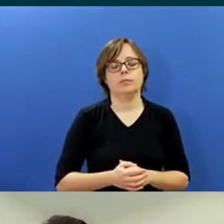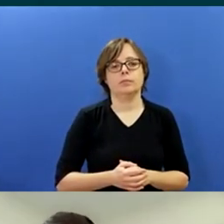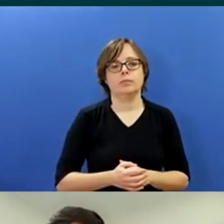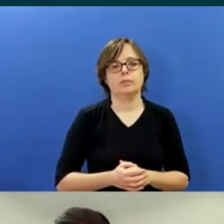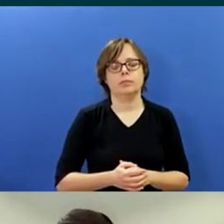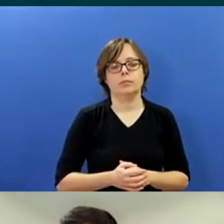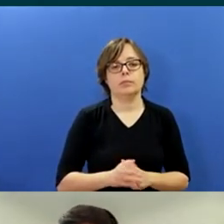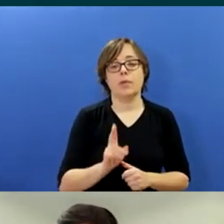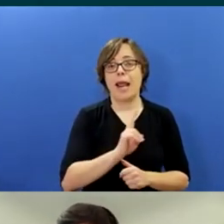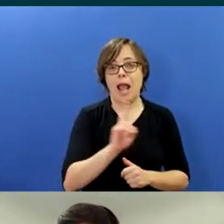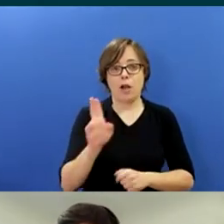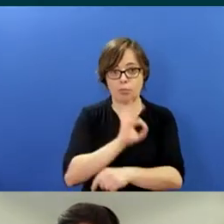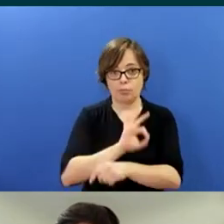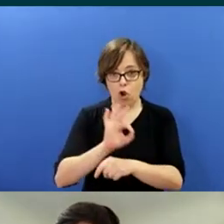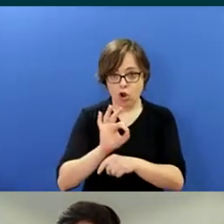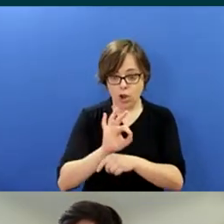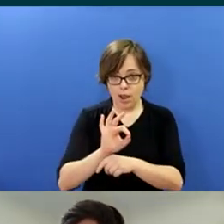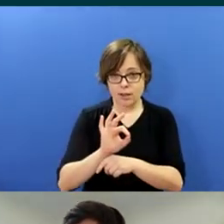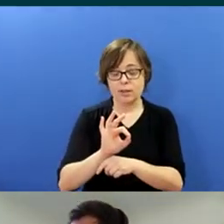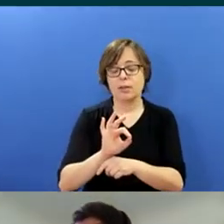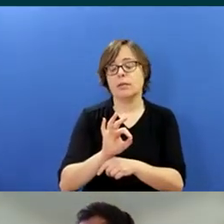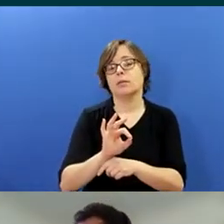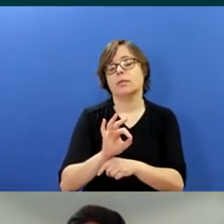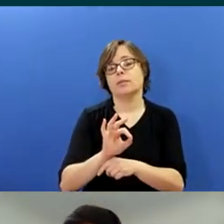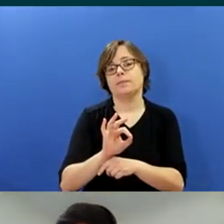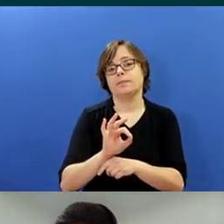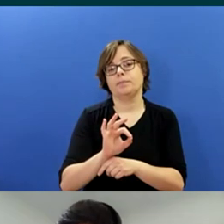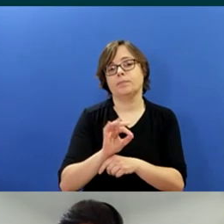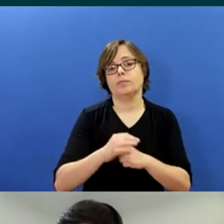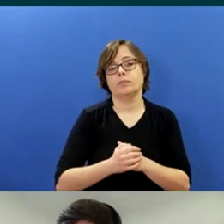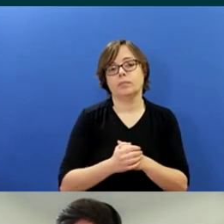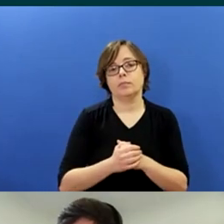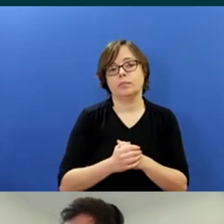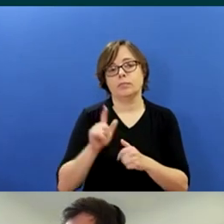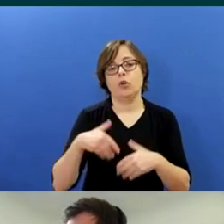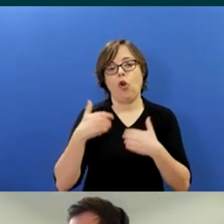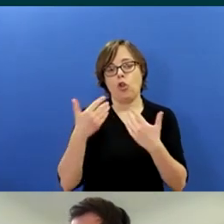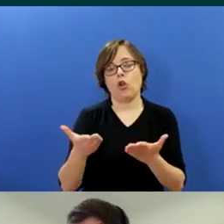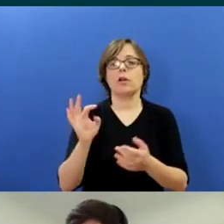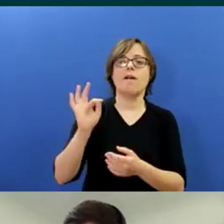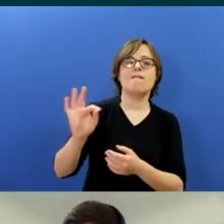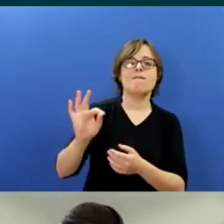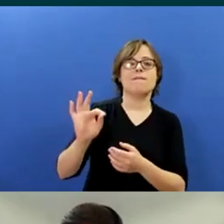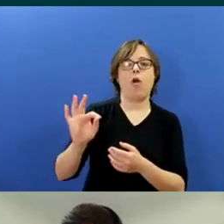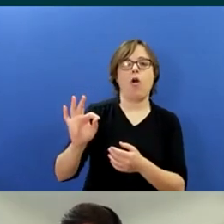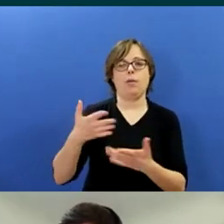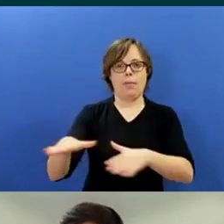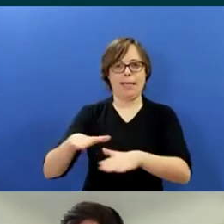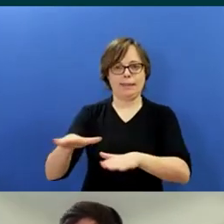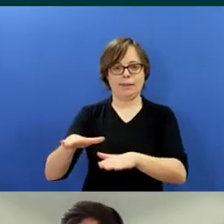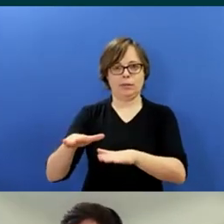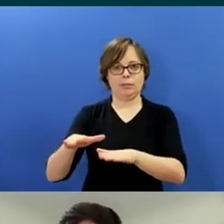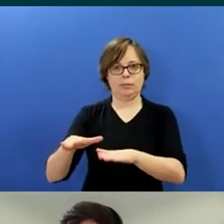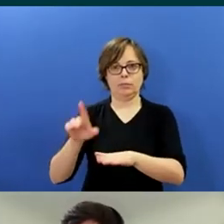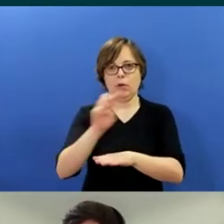project will receive a space like this with the information page where